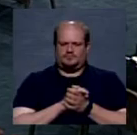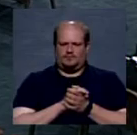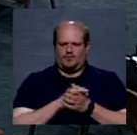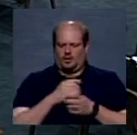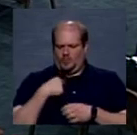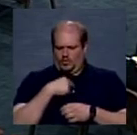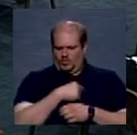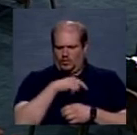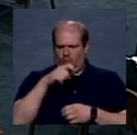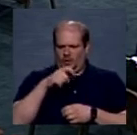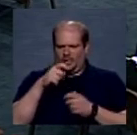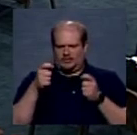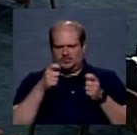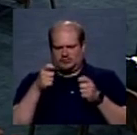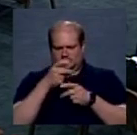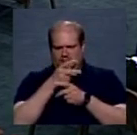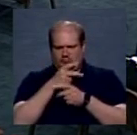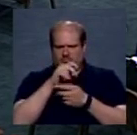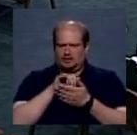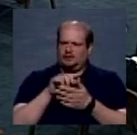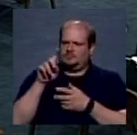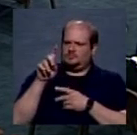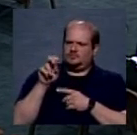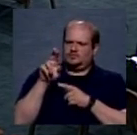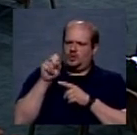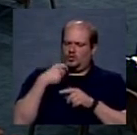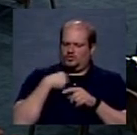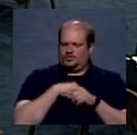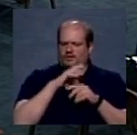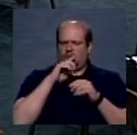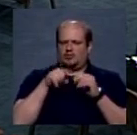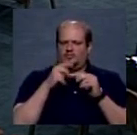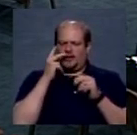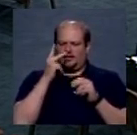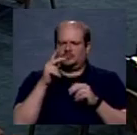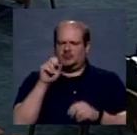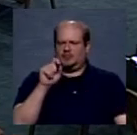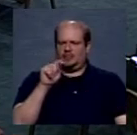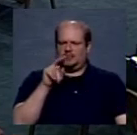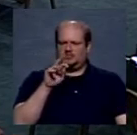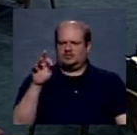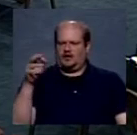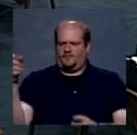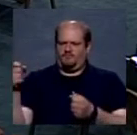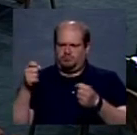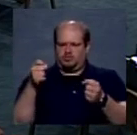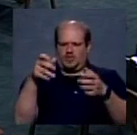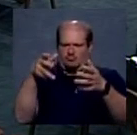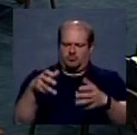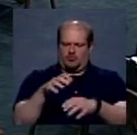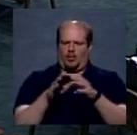we just need to get a handle on this. As Doris and I have talked about, we're seeing stuff pulled out to the road,